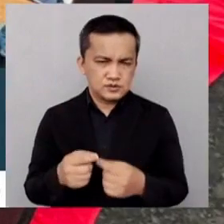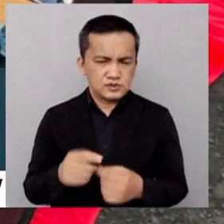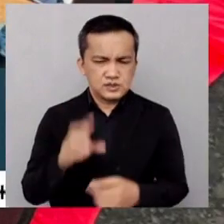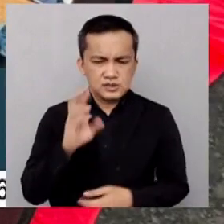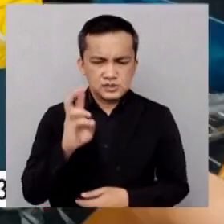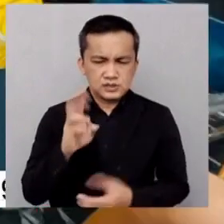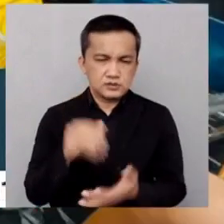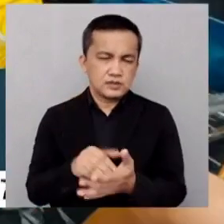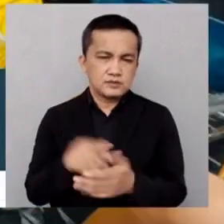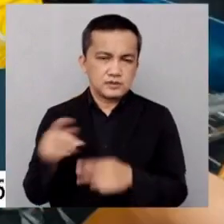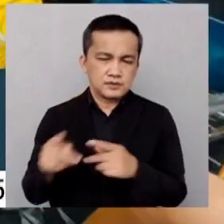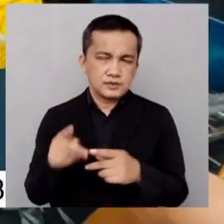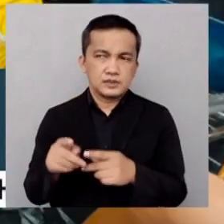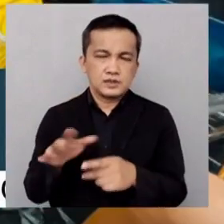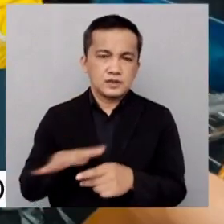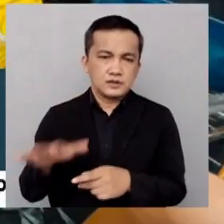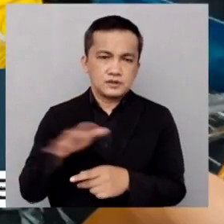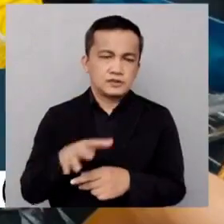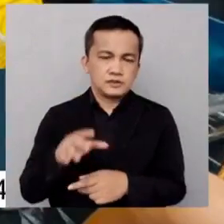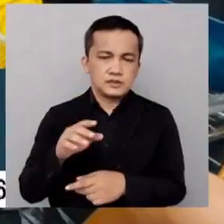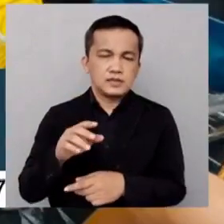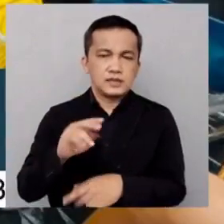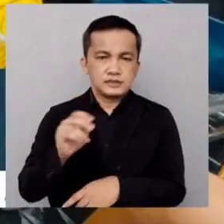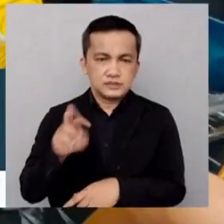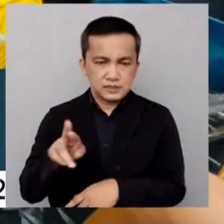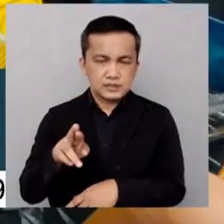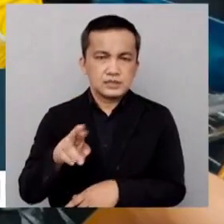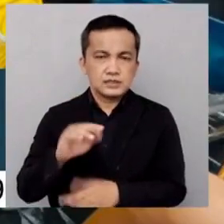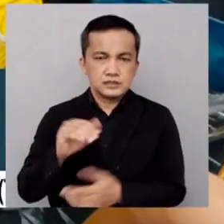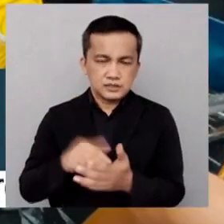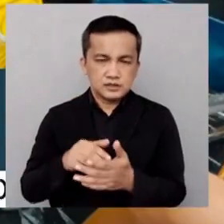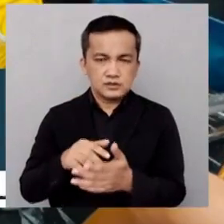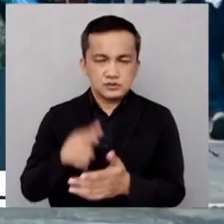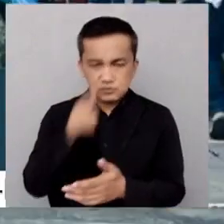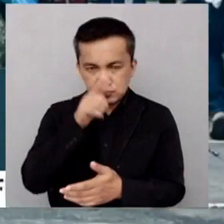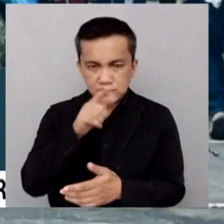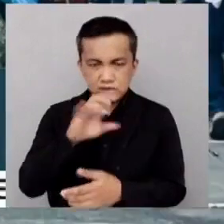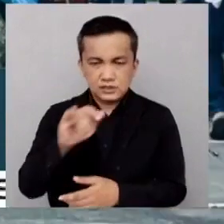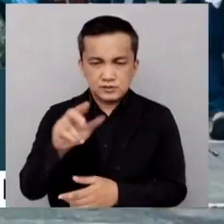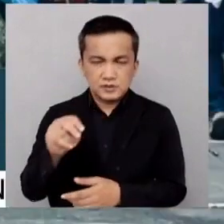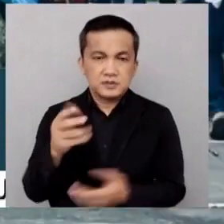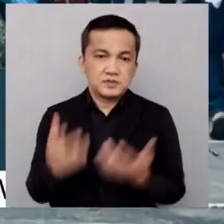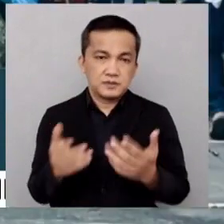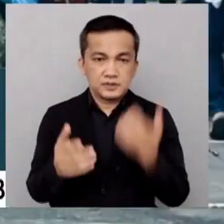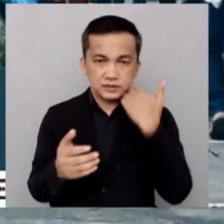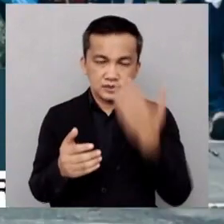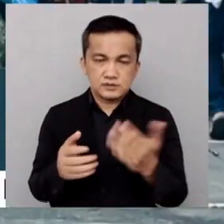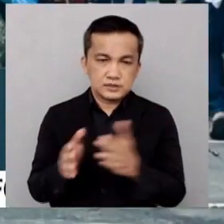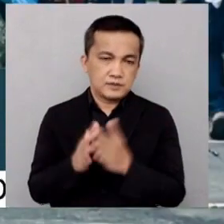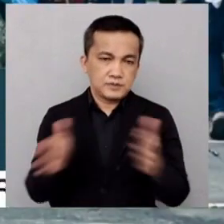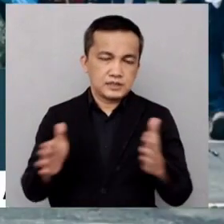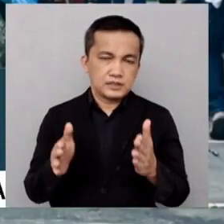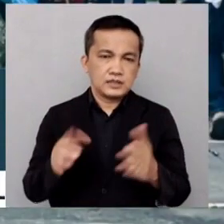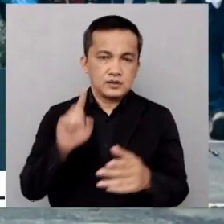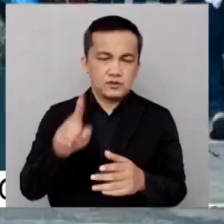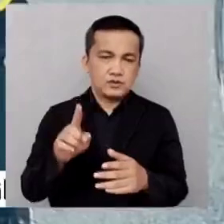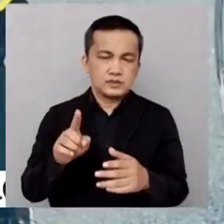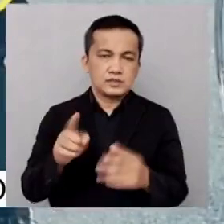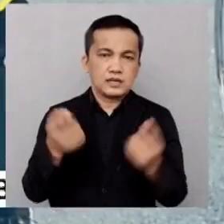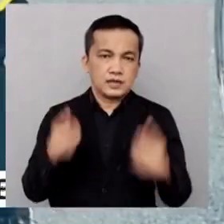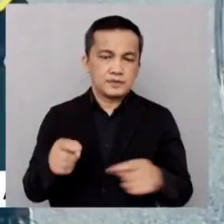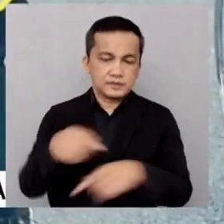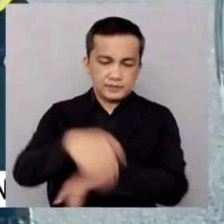people in Metro Manila, Central Luzon, and Calabarzon will possibly die if the Big One hits at night.